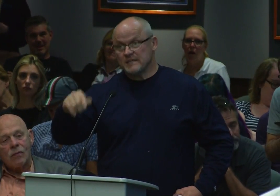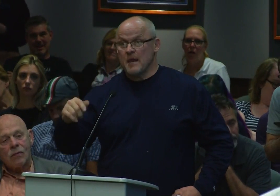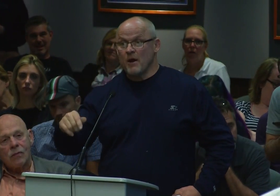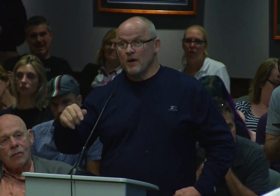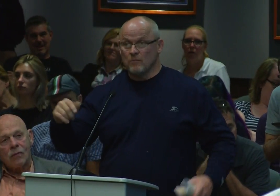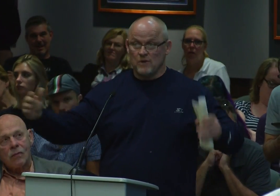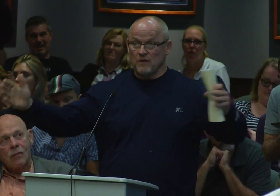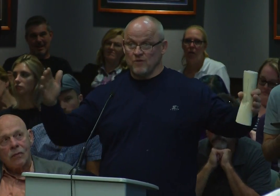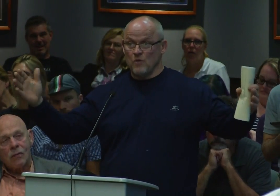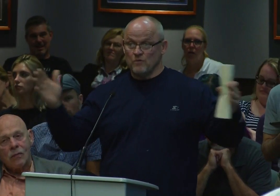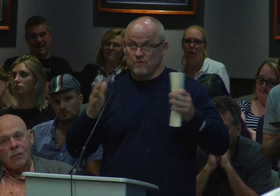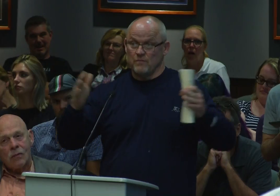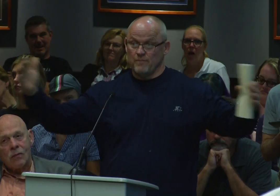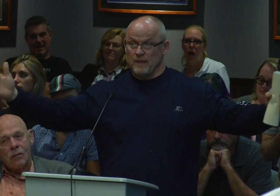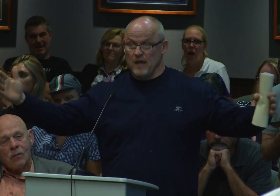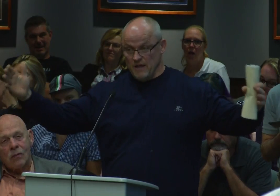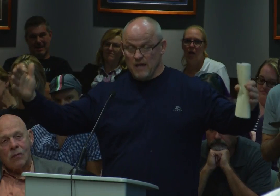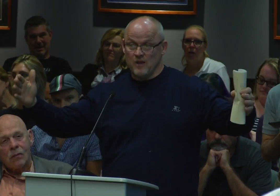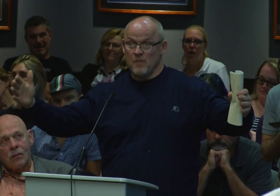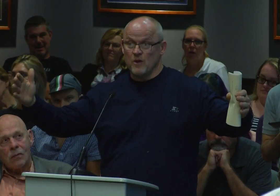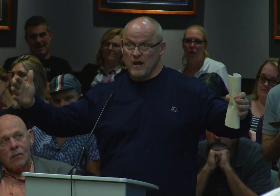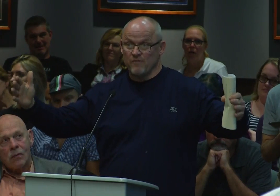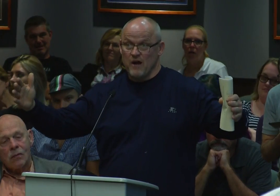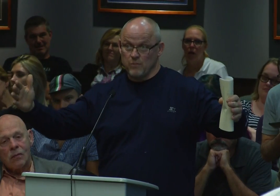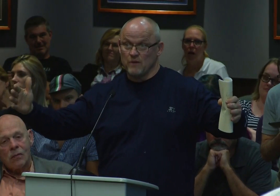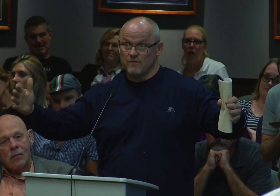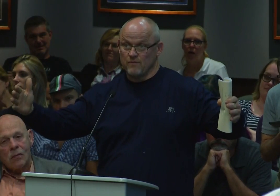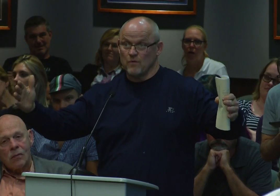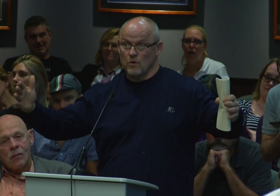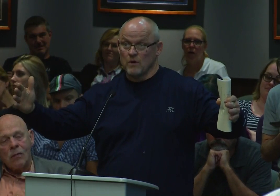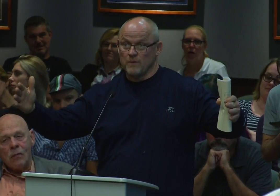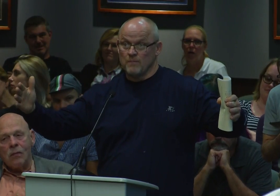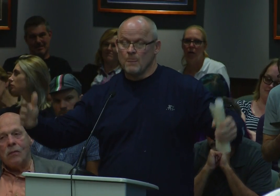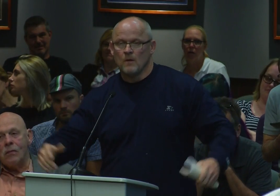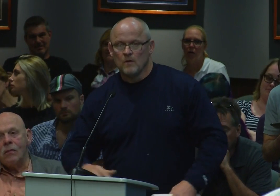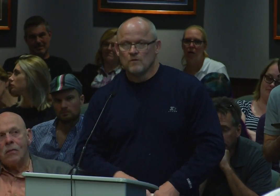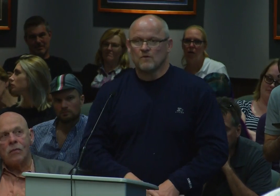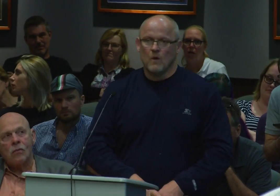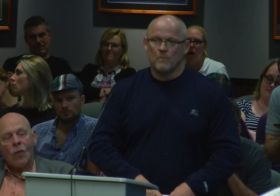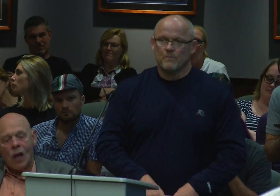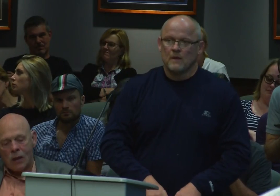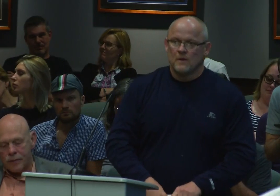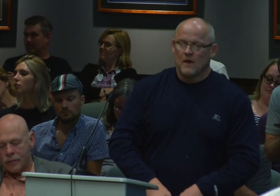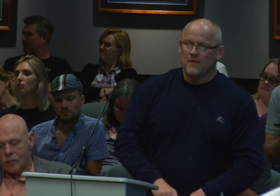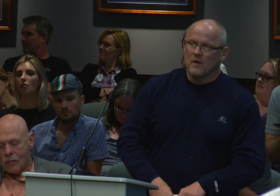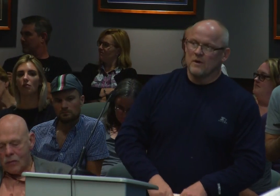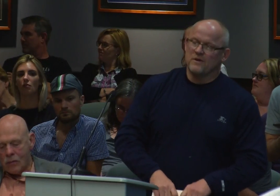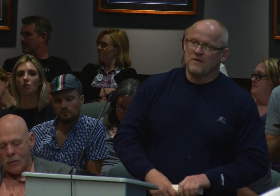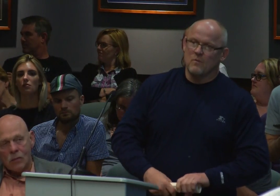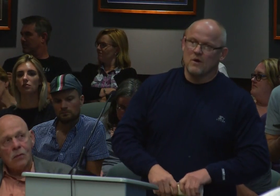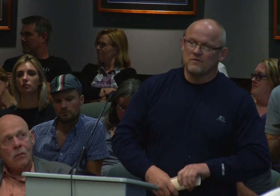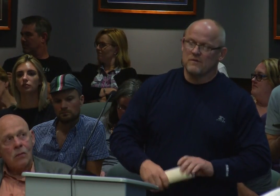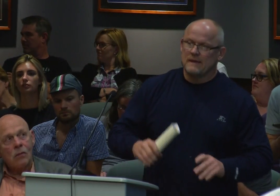In that same area, you had zones, and in that same area, we had 5+ foot of water. So the other thing I